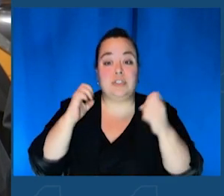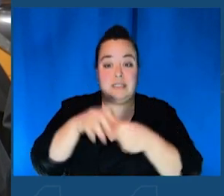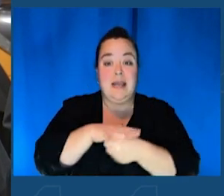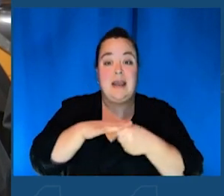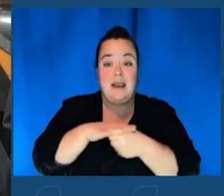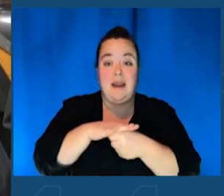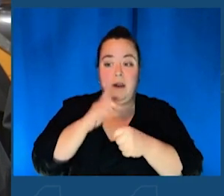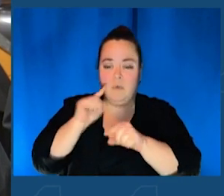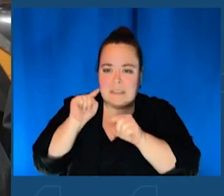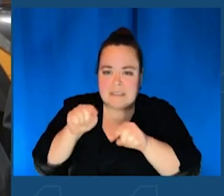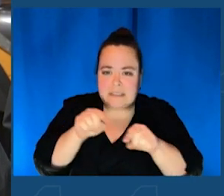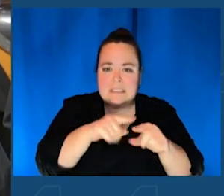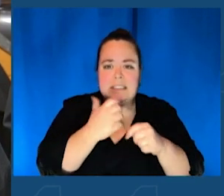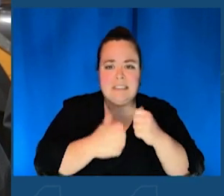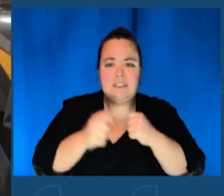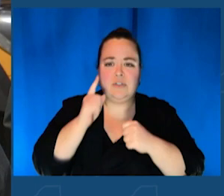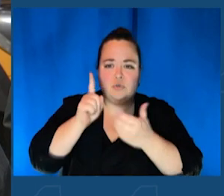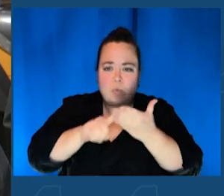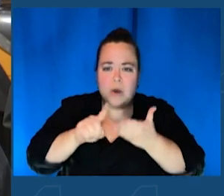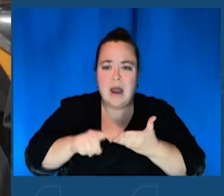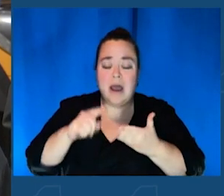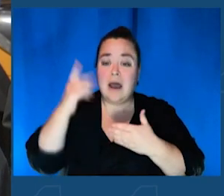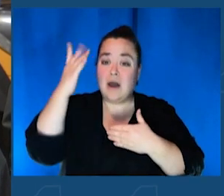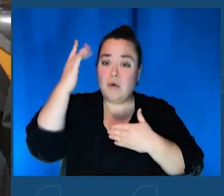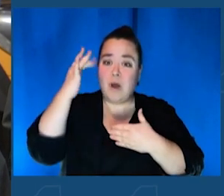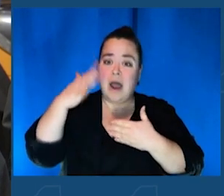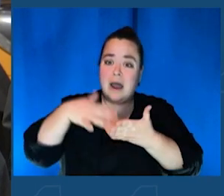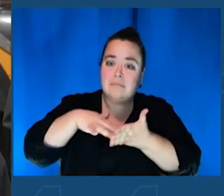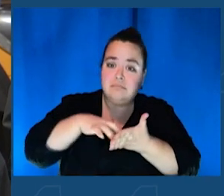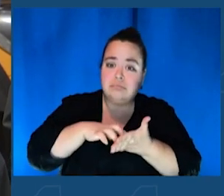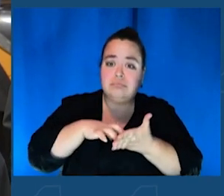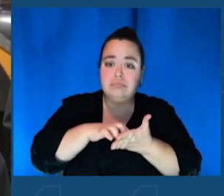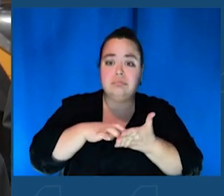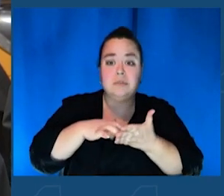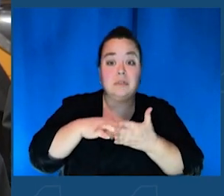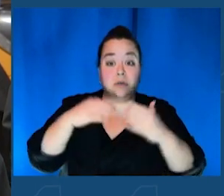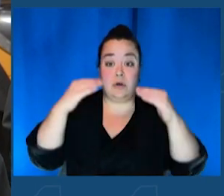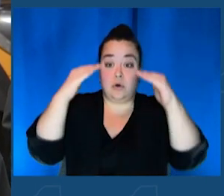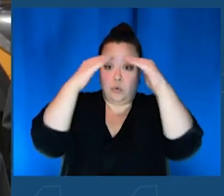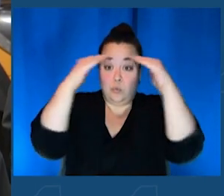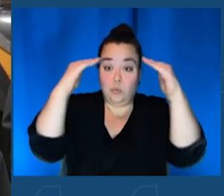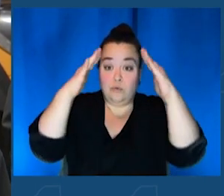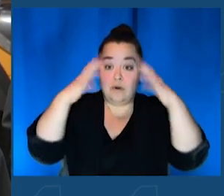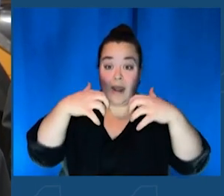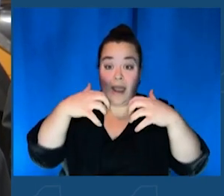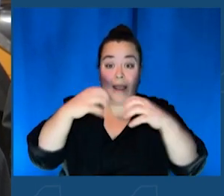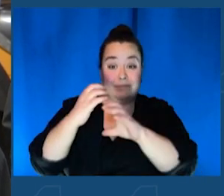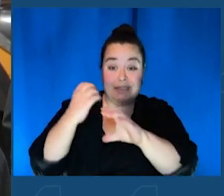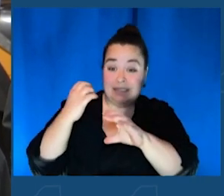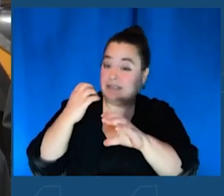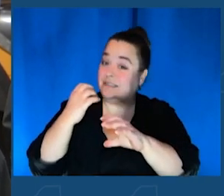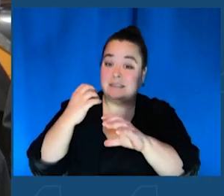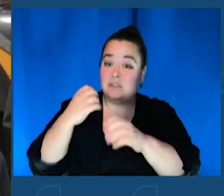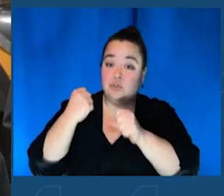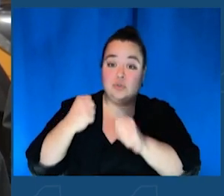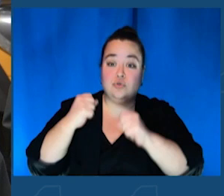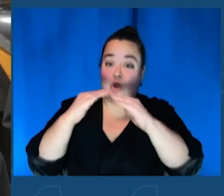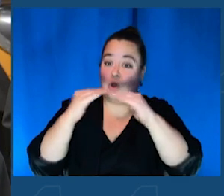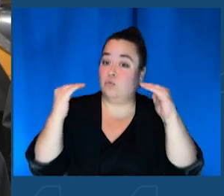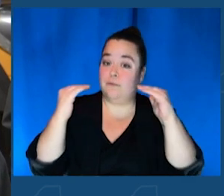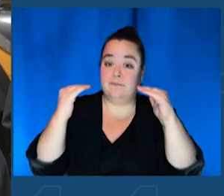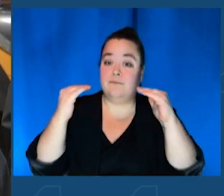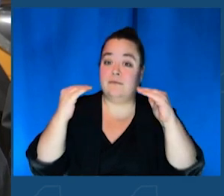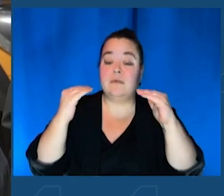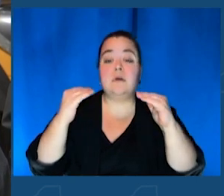there's a vulnerability. You talk about roof collapses. These are not strong roofs, and so we want to make sure that people who hear a